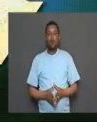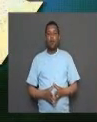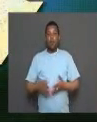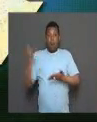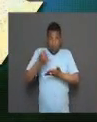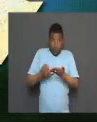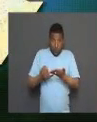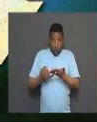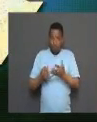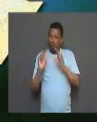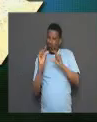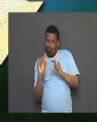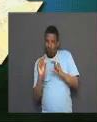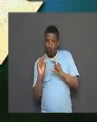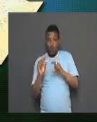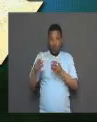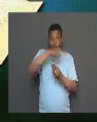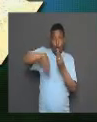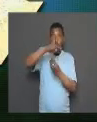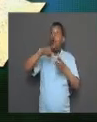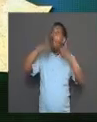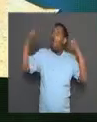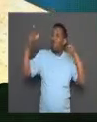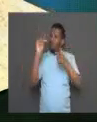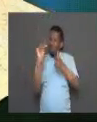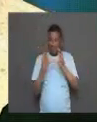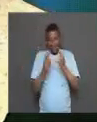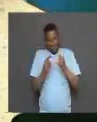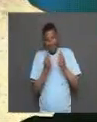Maps are smaller than the areas they represent.